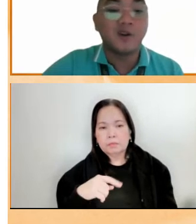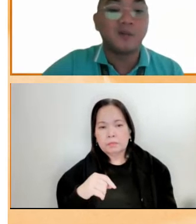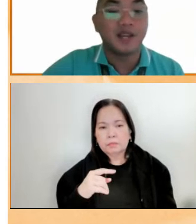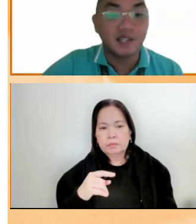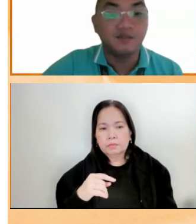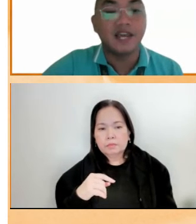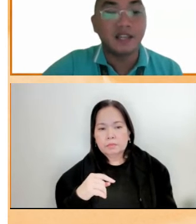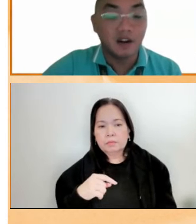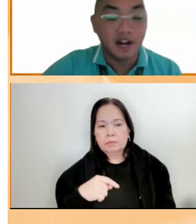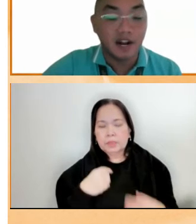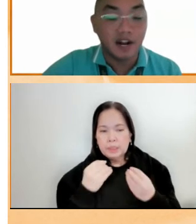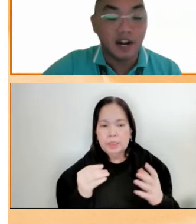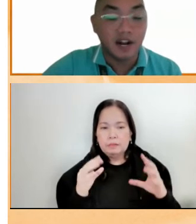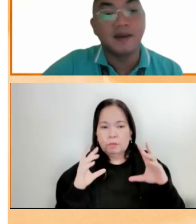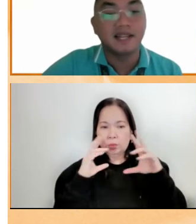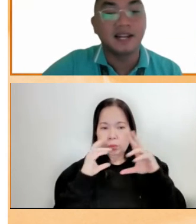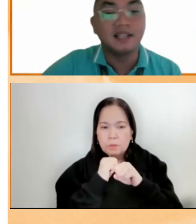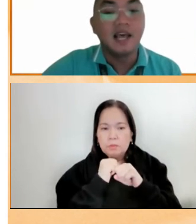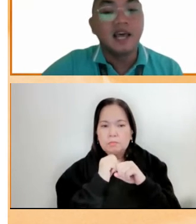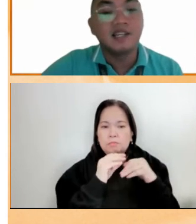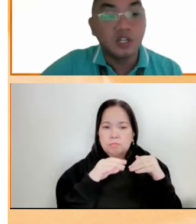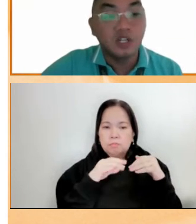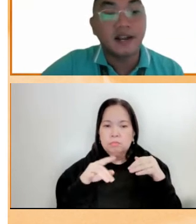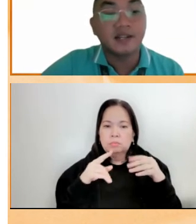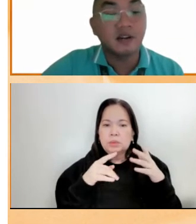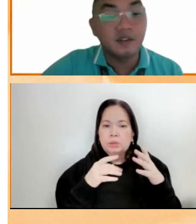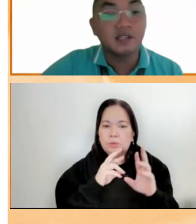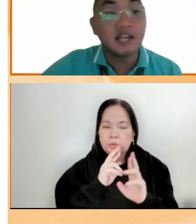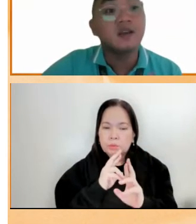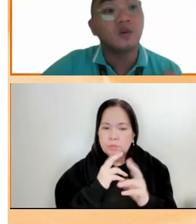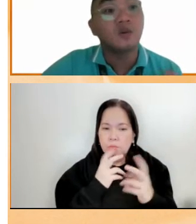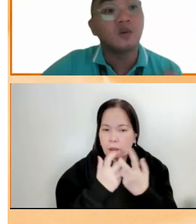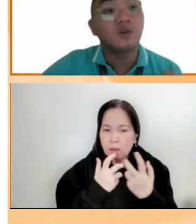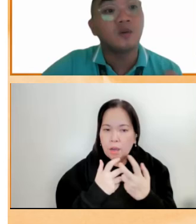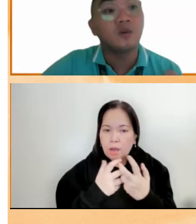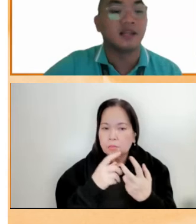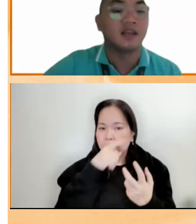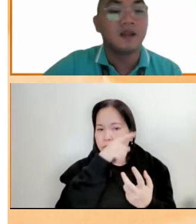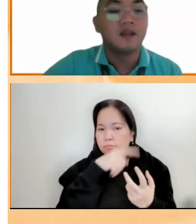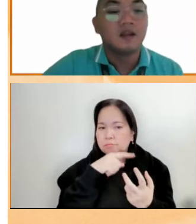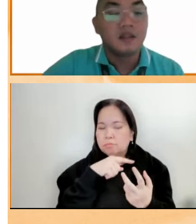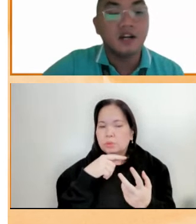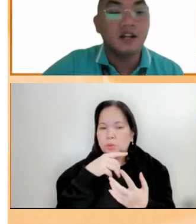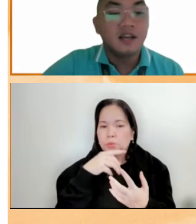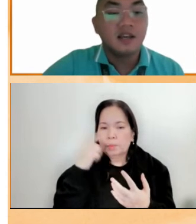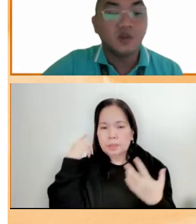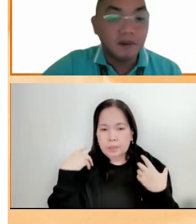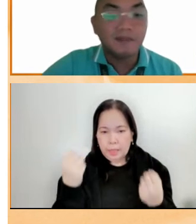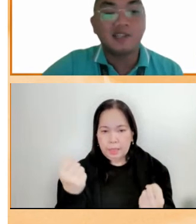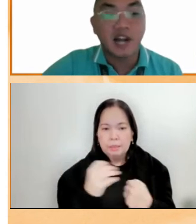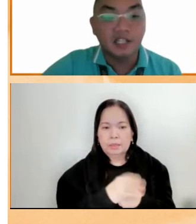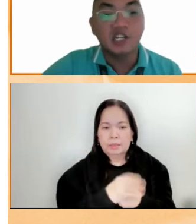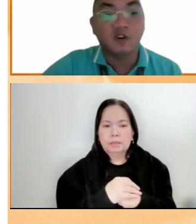provide comprehensive, integrated, and responsive mental health and social care services in the community-based setting. Third is to